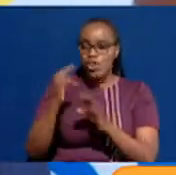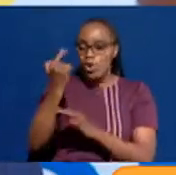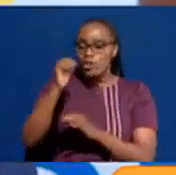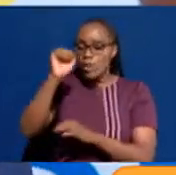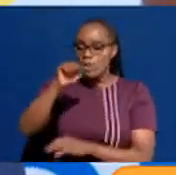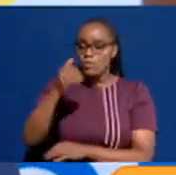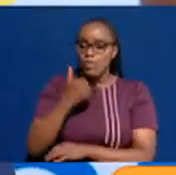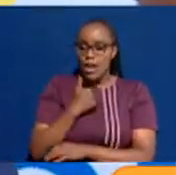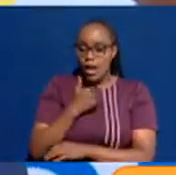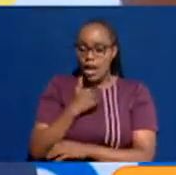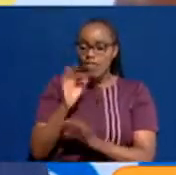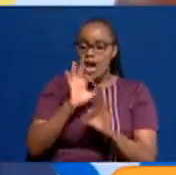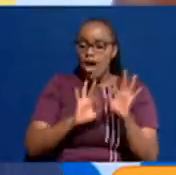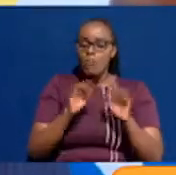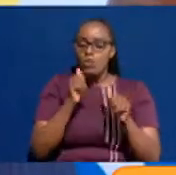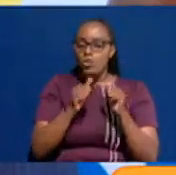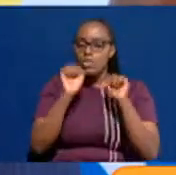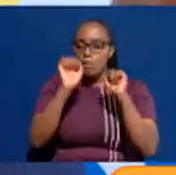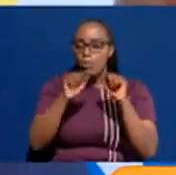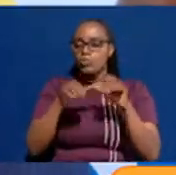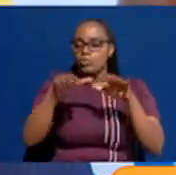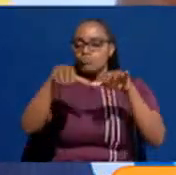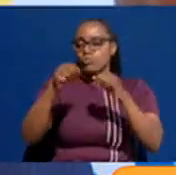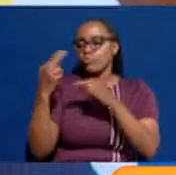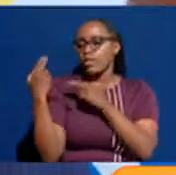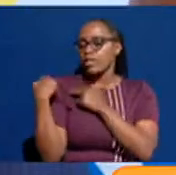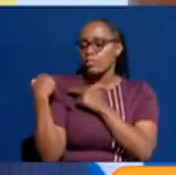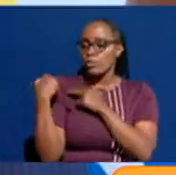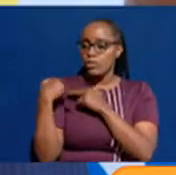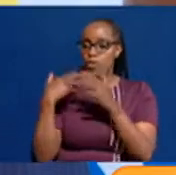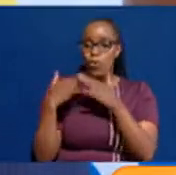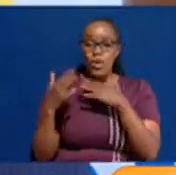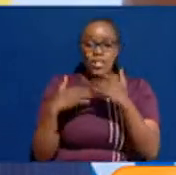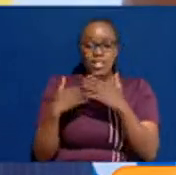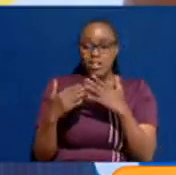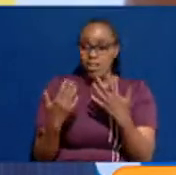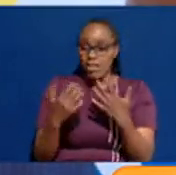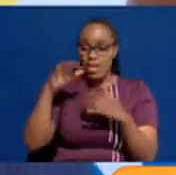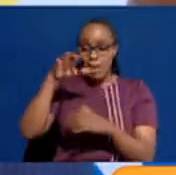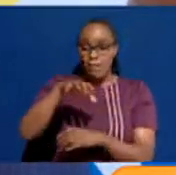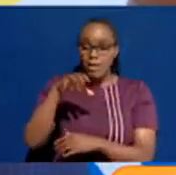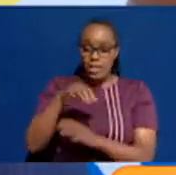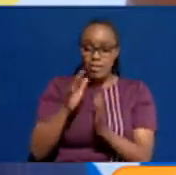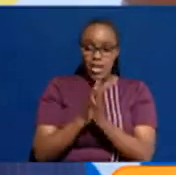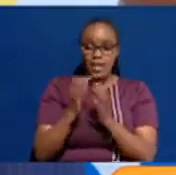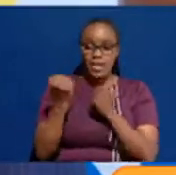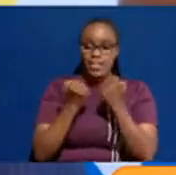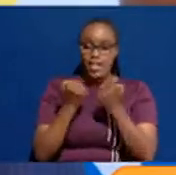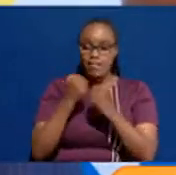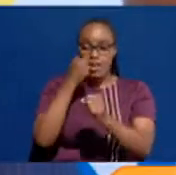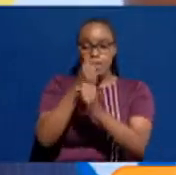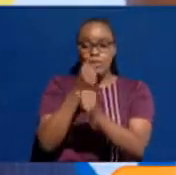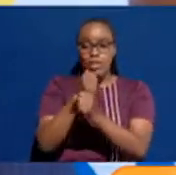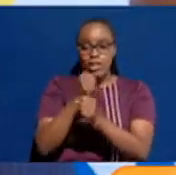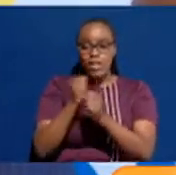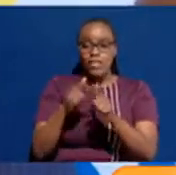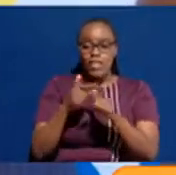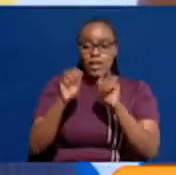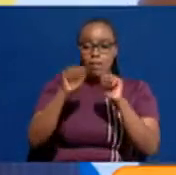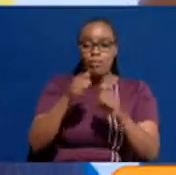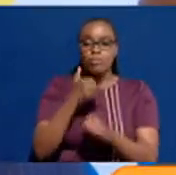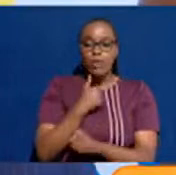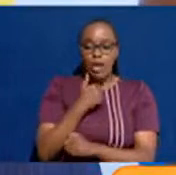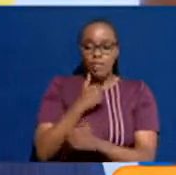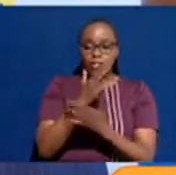can have a model where they will take responsibility of whatever their matatus and their vehicles do, then we can now have